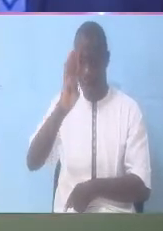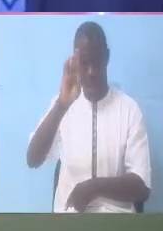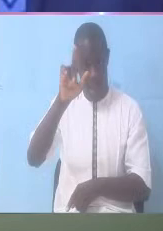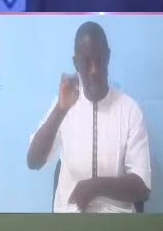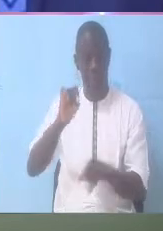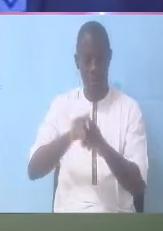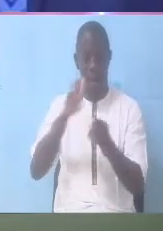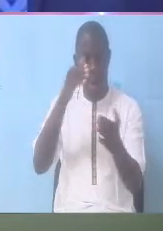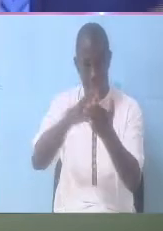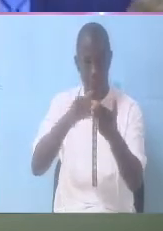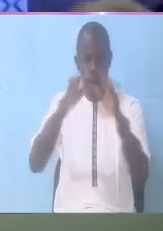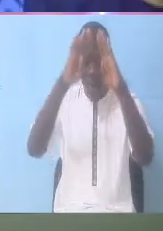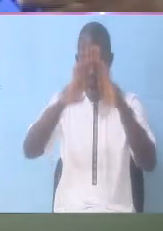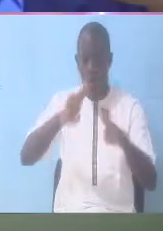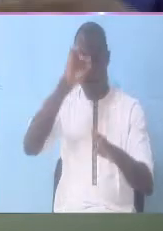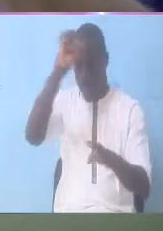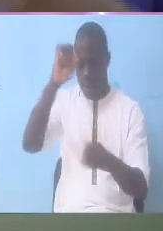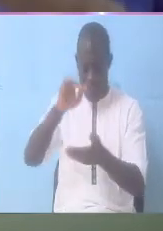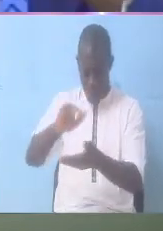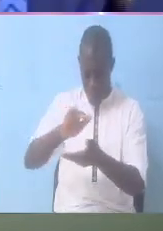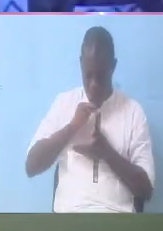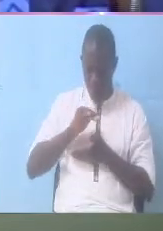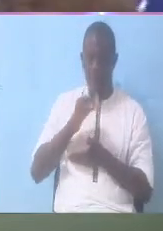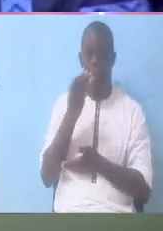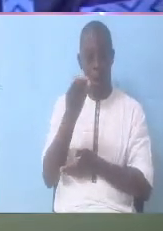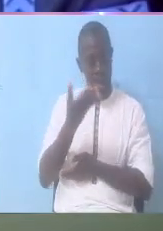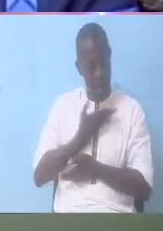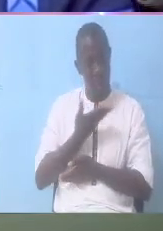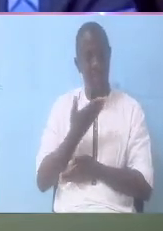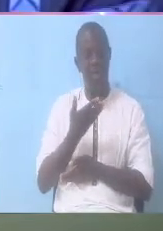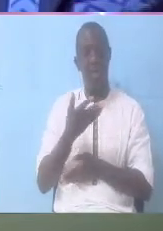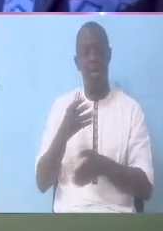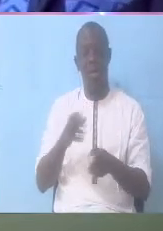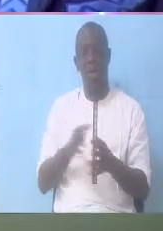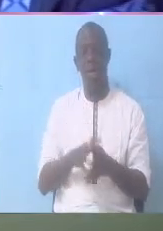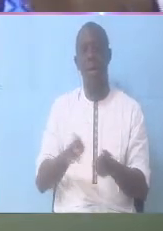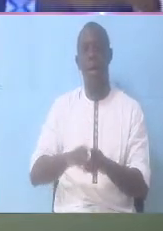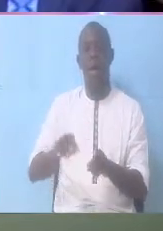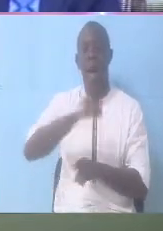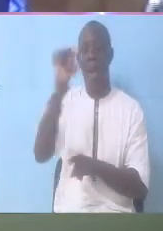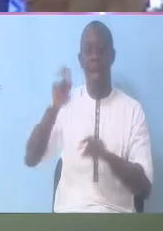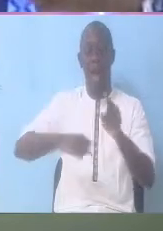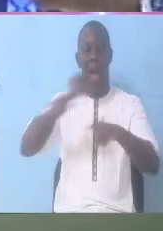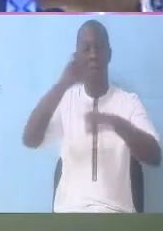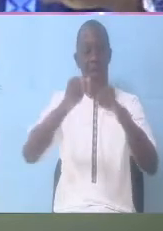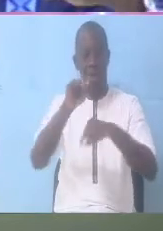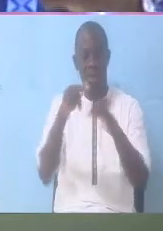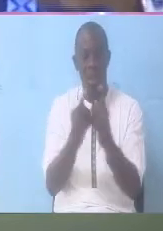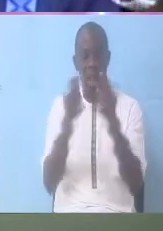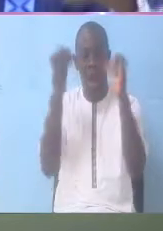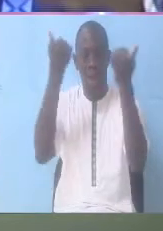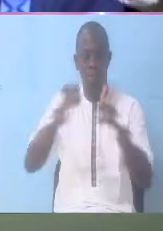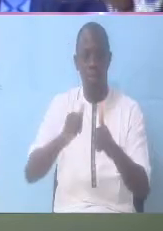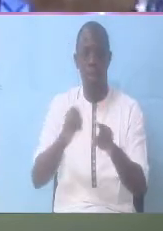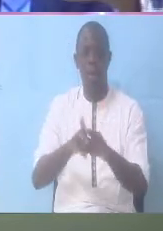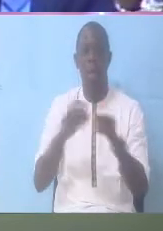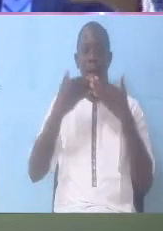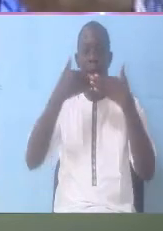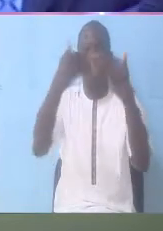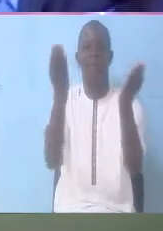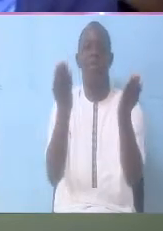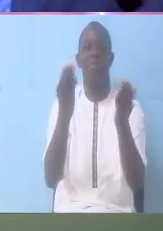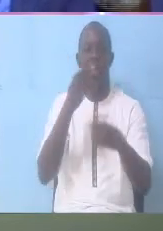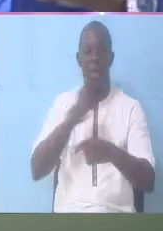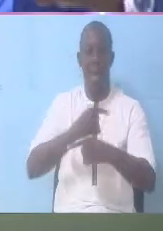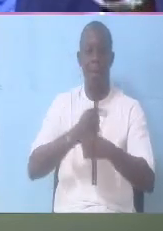So, sir, with due respect, sir, you can make, and you and your people can make a decision. And soon after that, they fed the Gambian